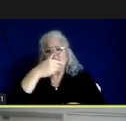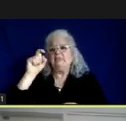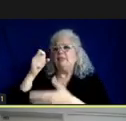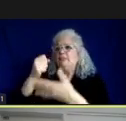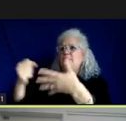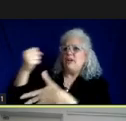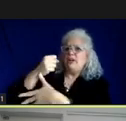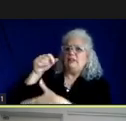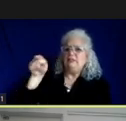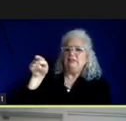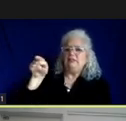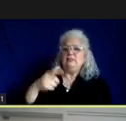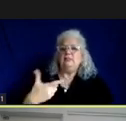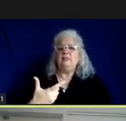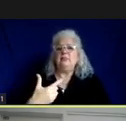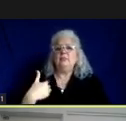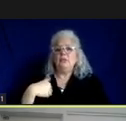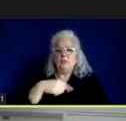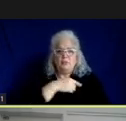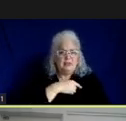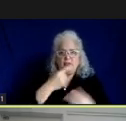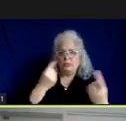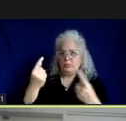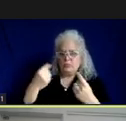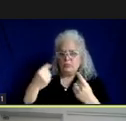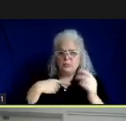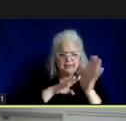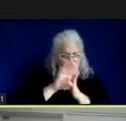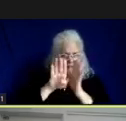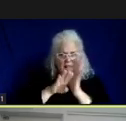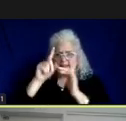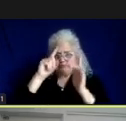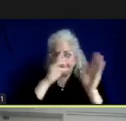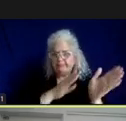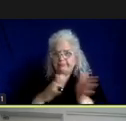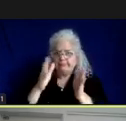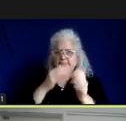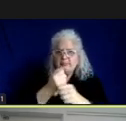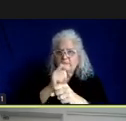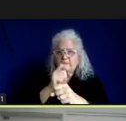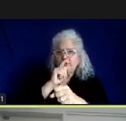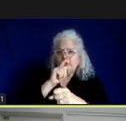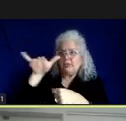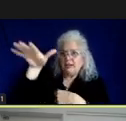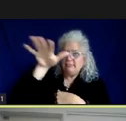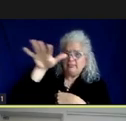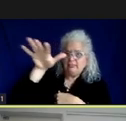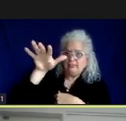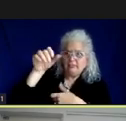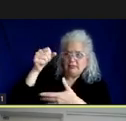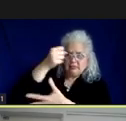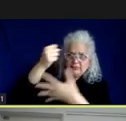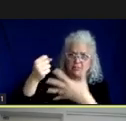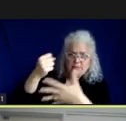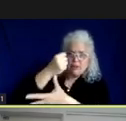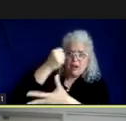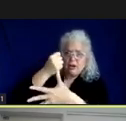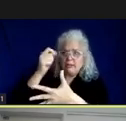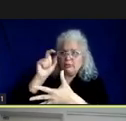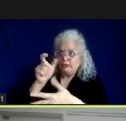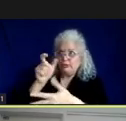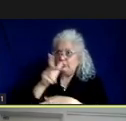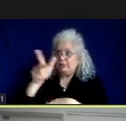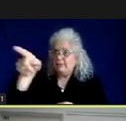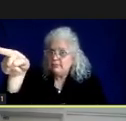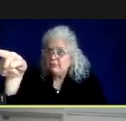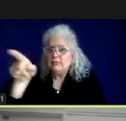developing a strategy that prioritizes our deployment of our mobile unit based on data where we can optimize